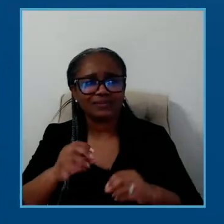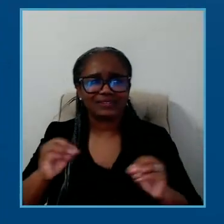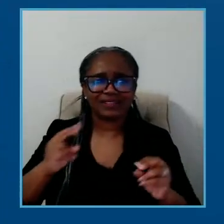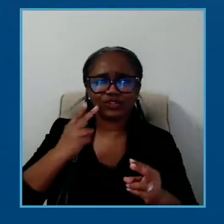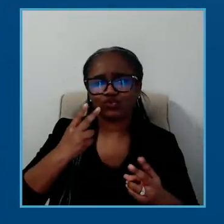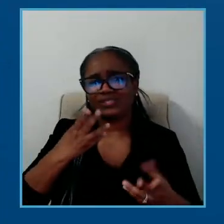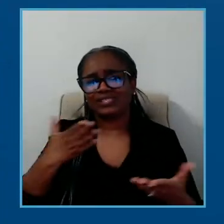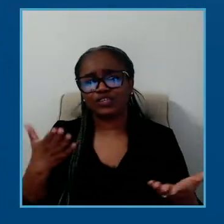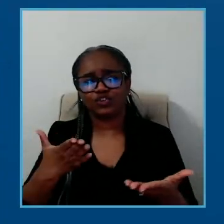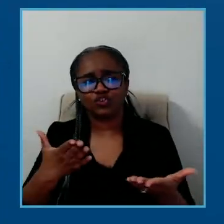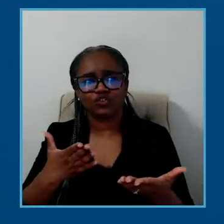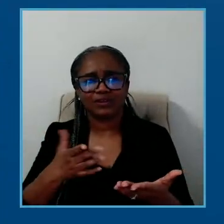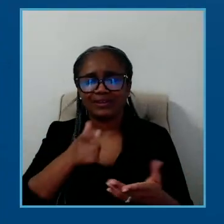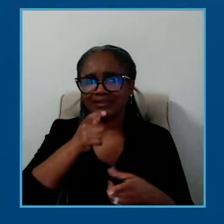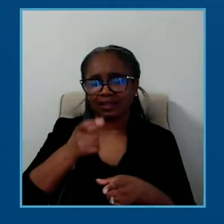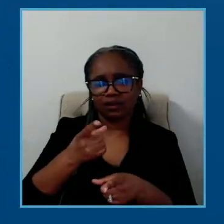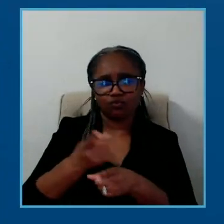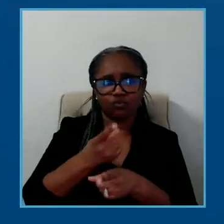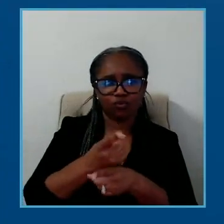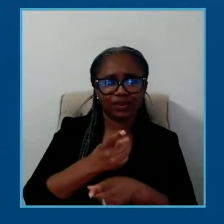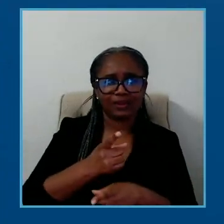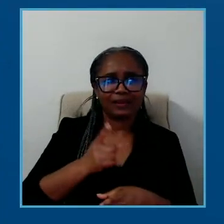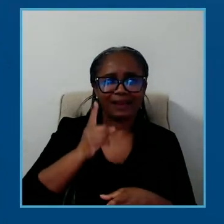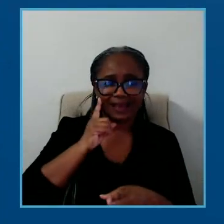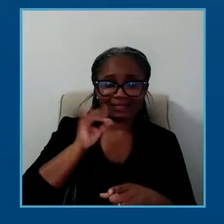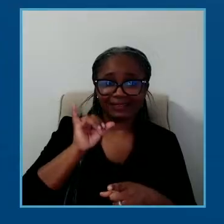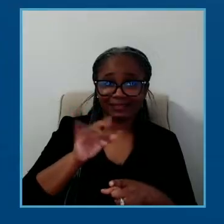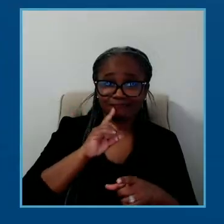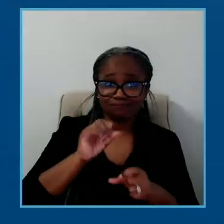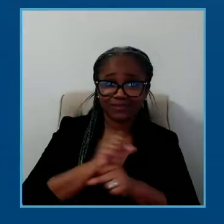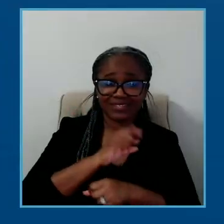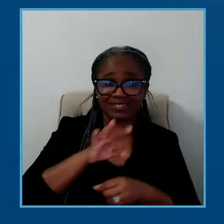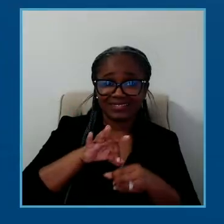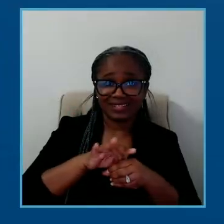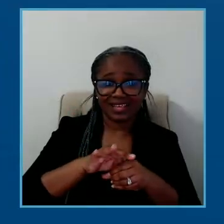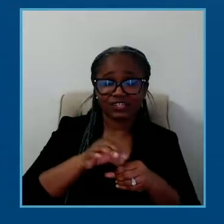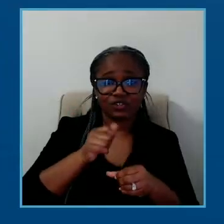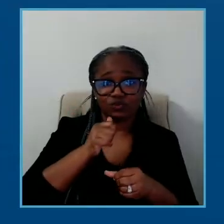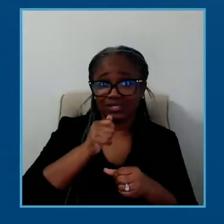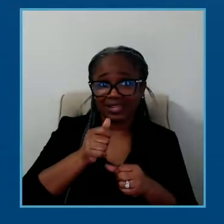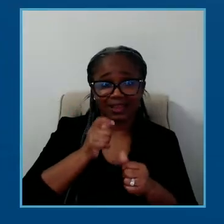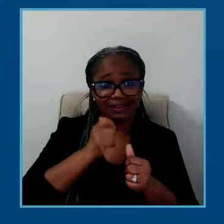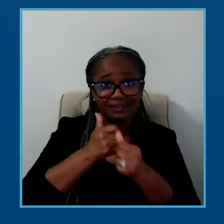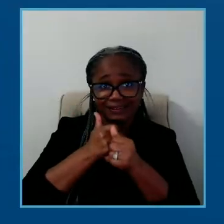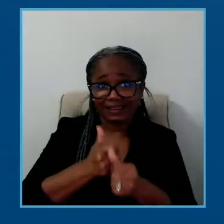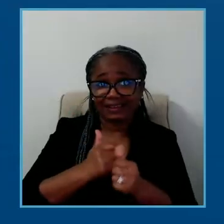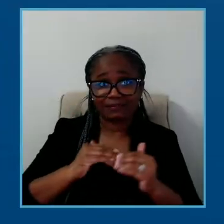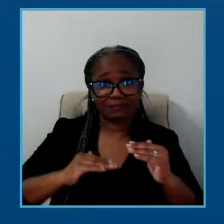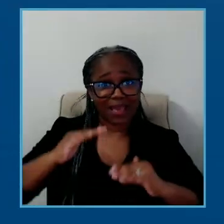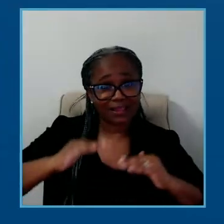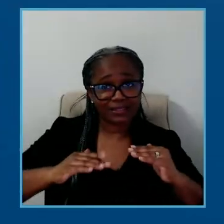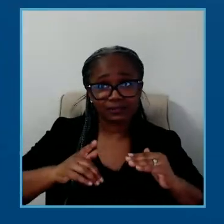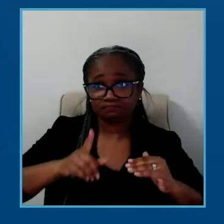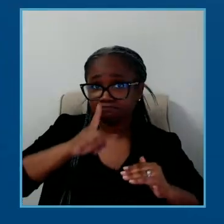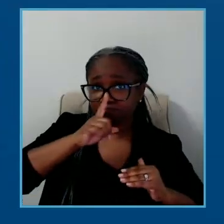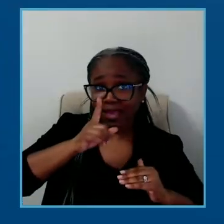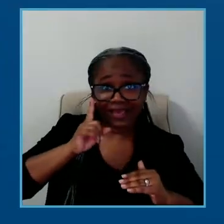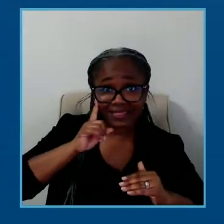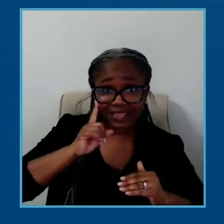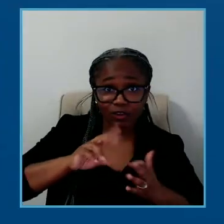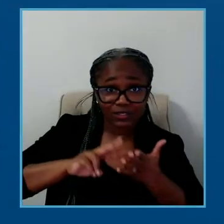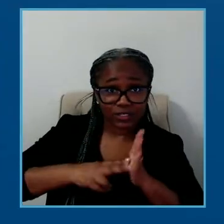This election was out of balance by combining the 2. Again, I don't feel like anybody was trying to make that happen,